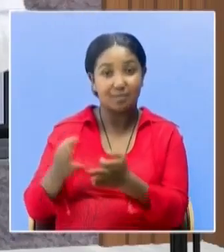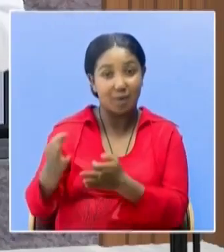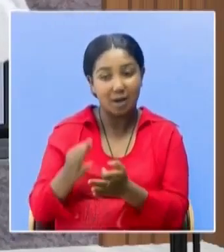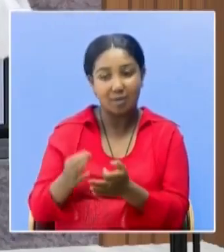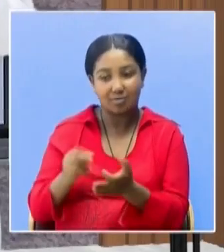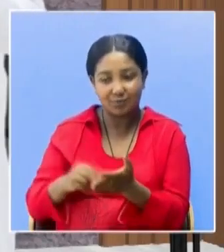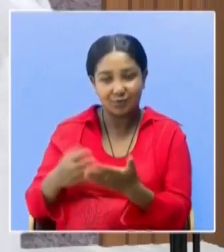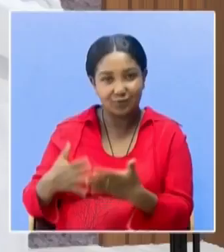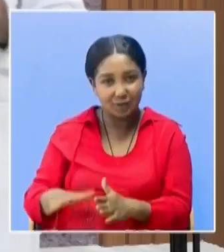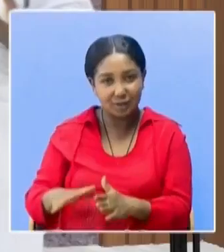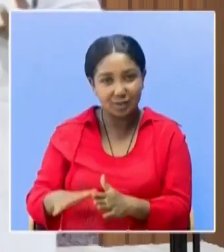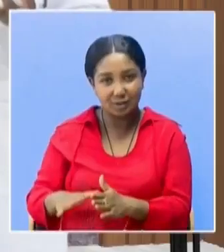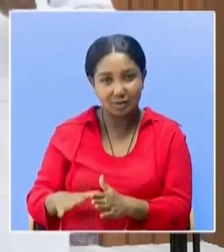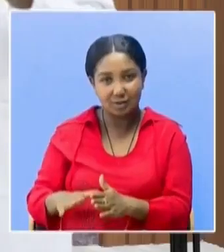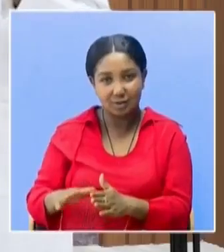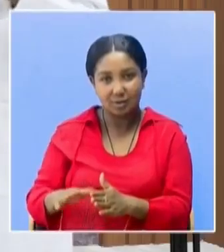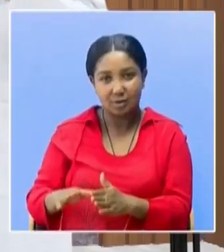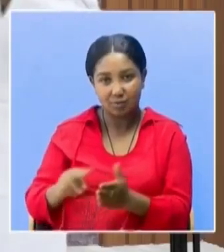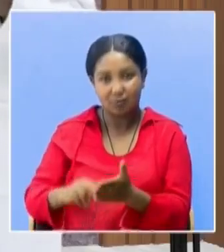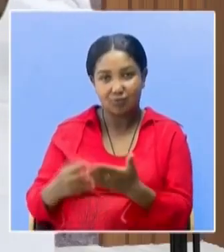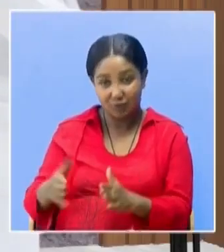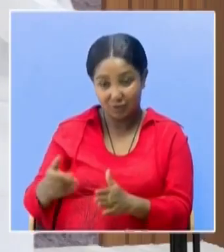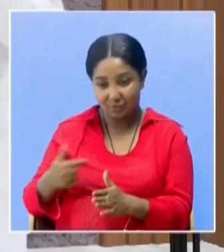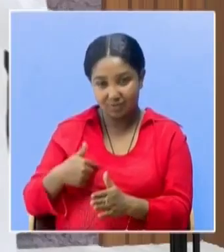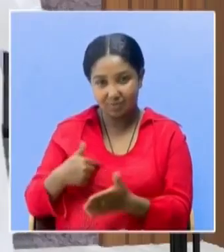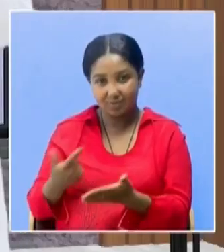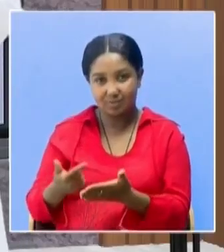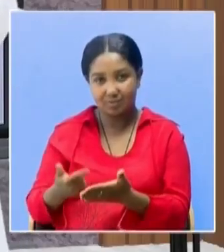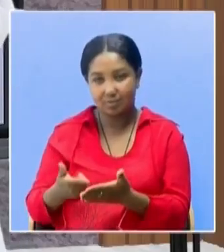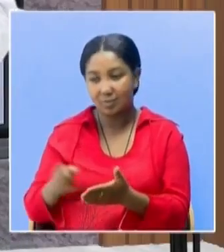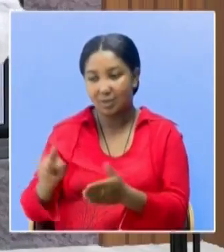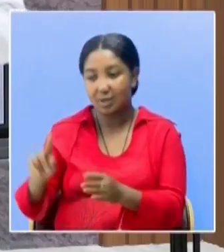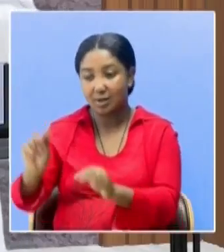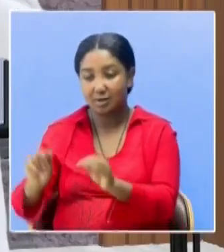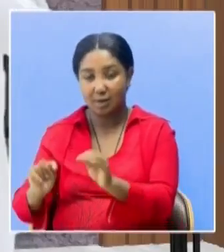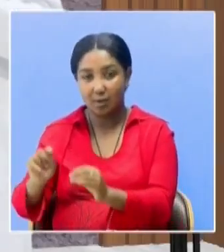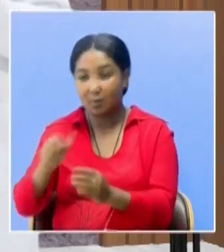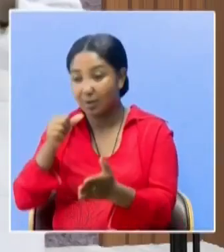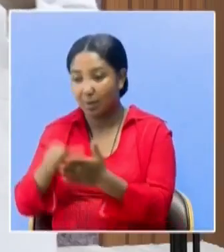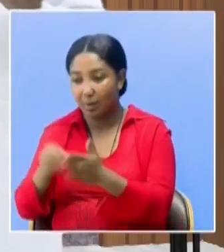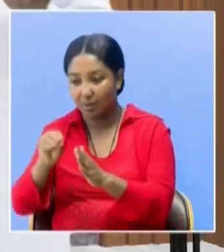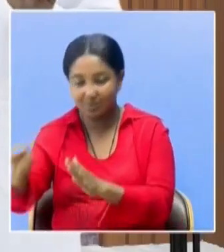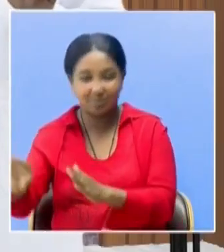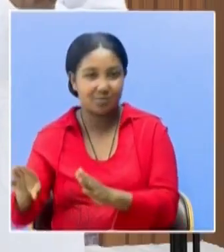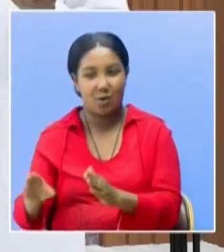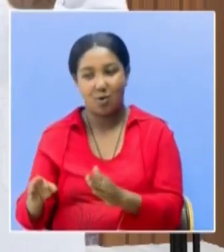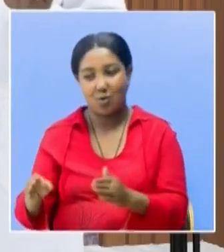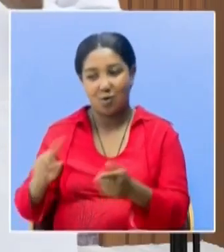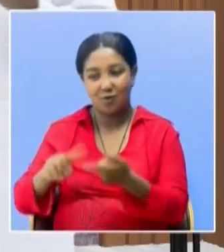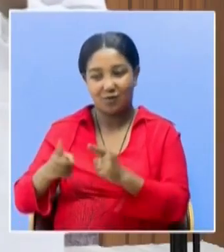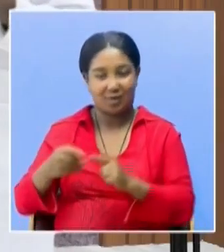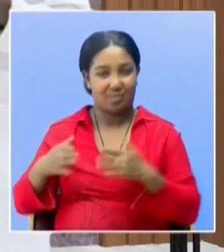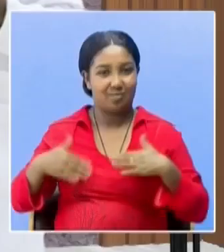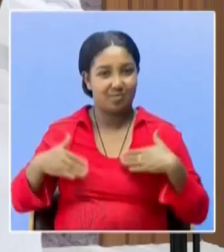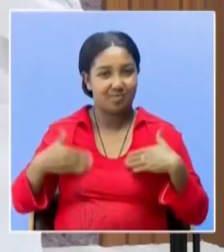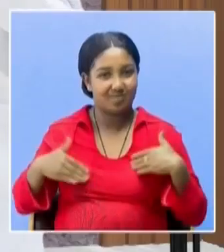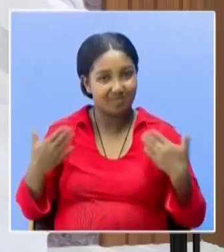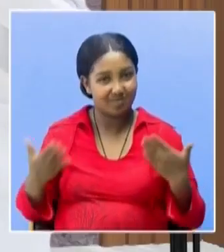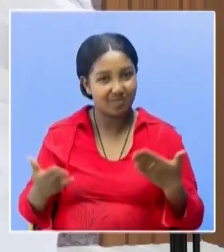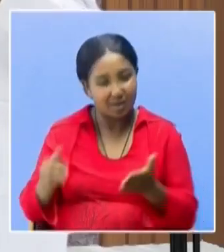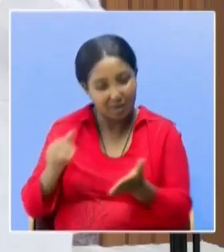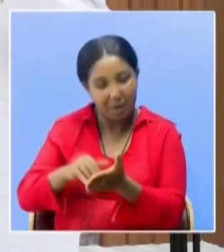telling something about the book that you have written in that storybook that inspired you to listen to